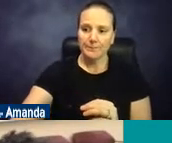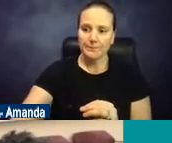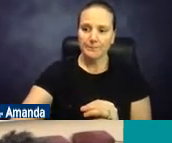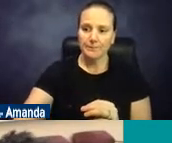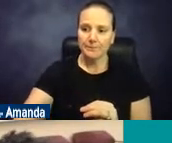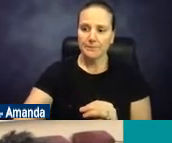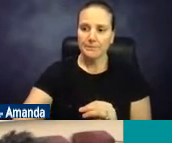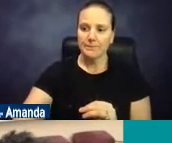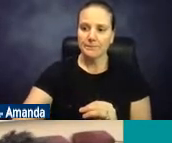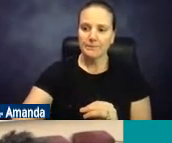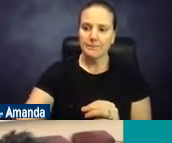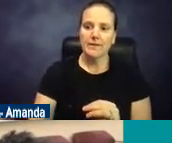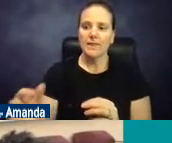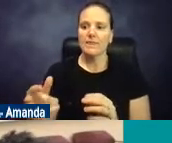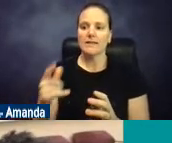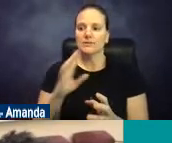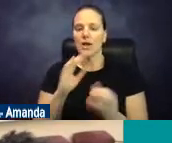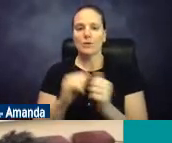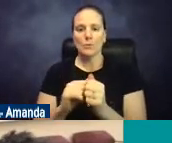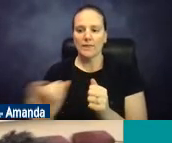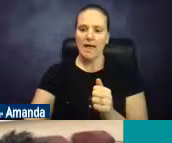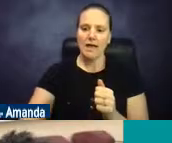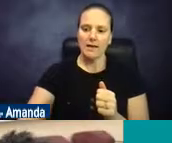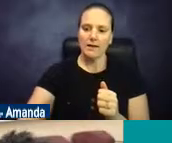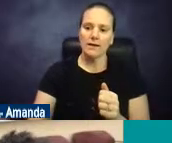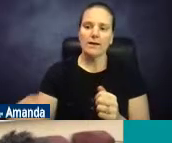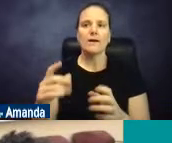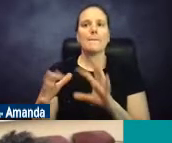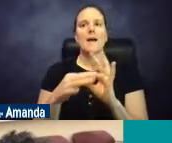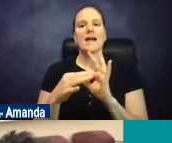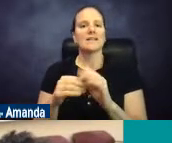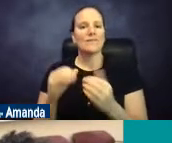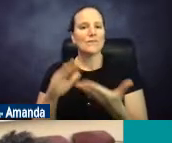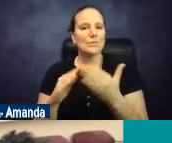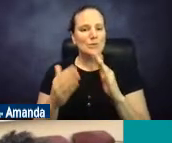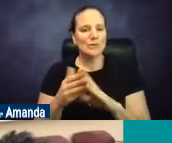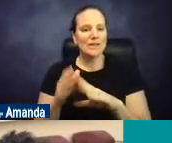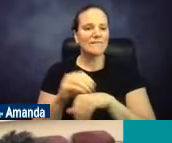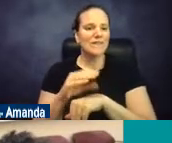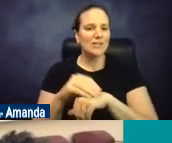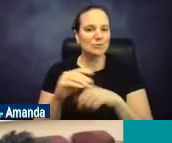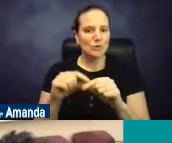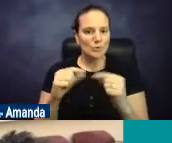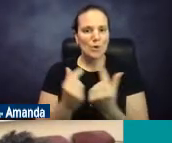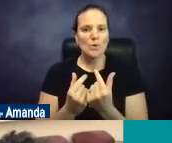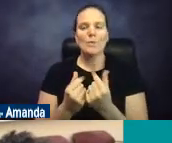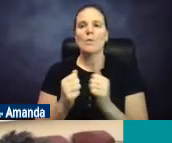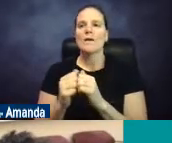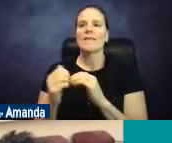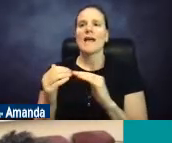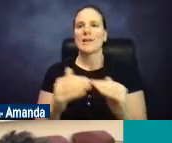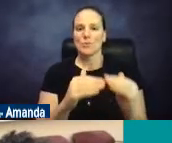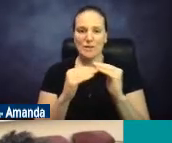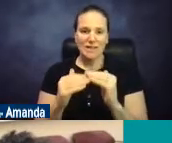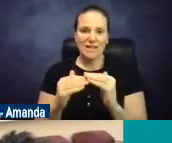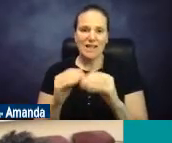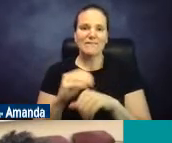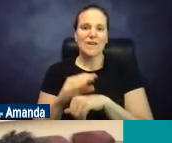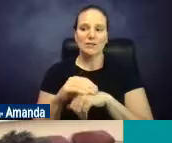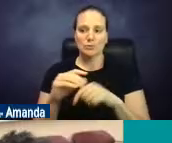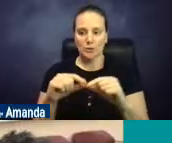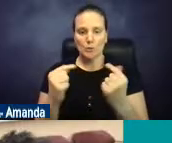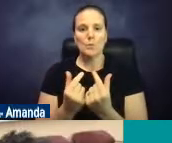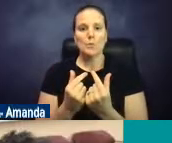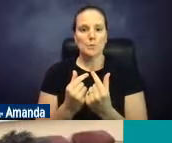to the combining of the community advisory group with the equity advisory group, and we